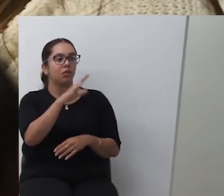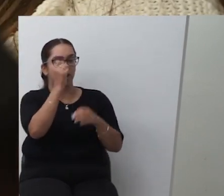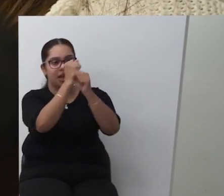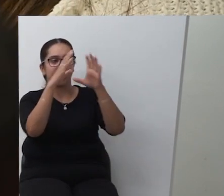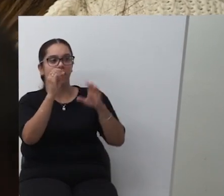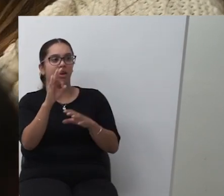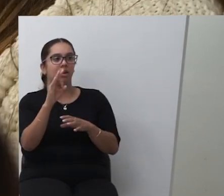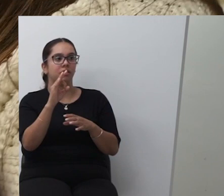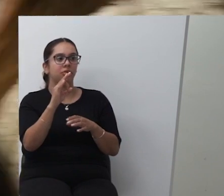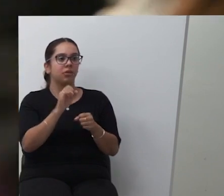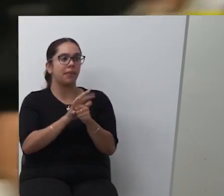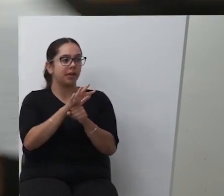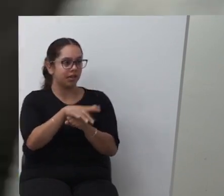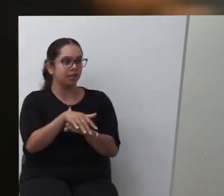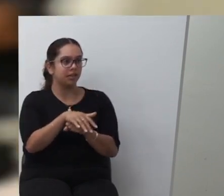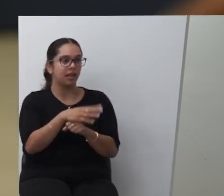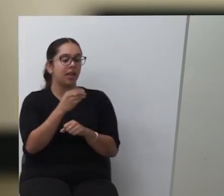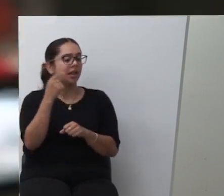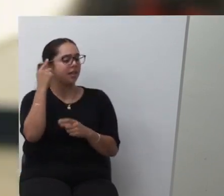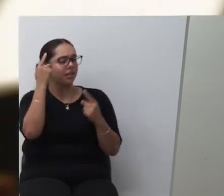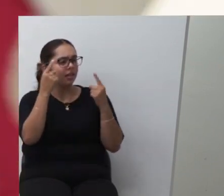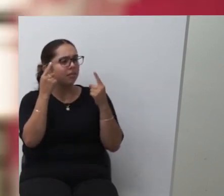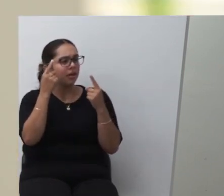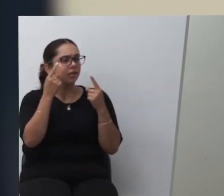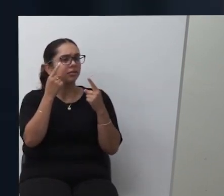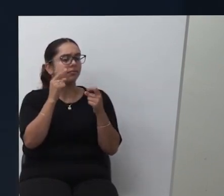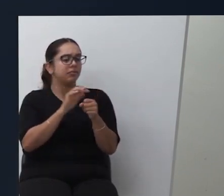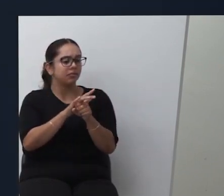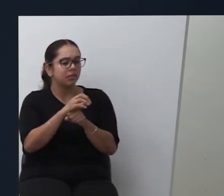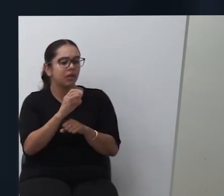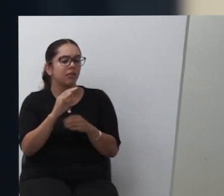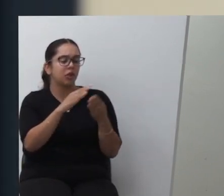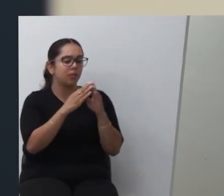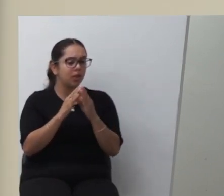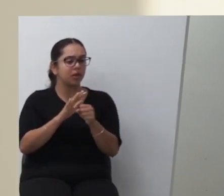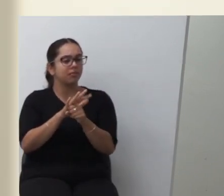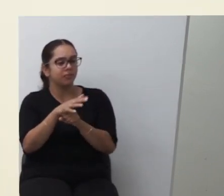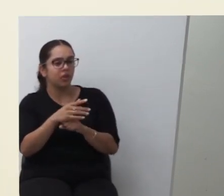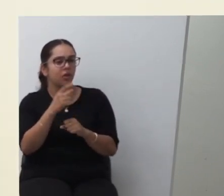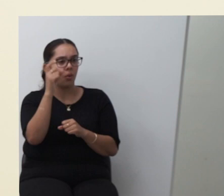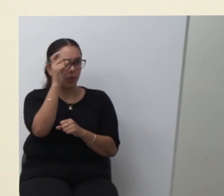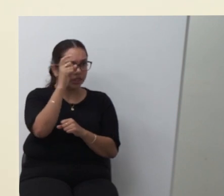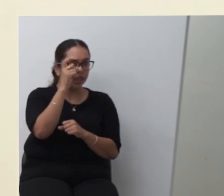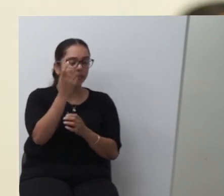of abundance and thinking about, you know, like the abundance of community, the abundance of